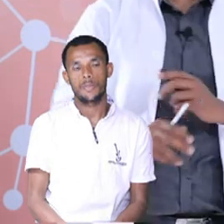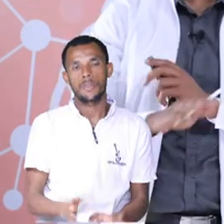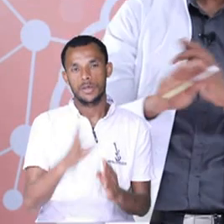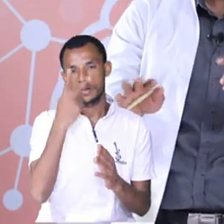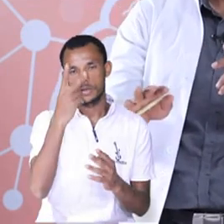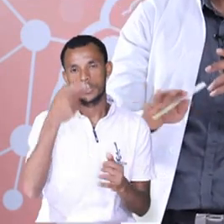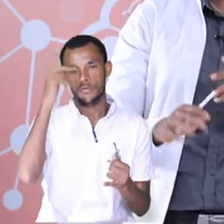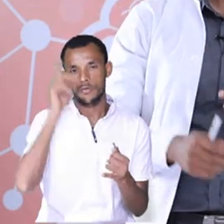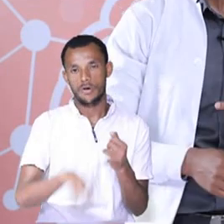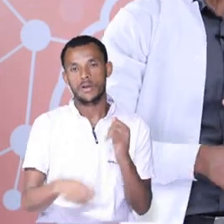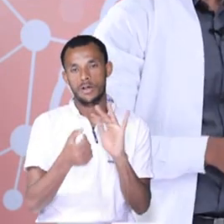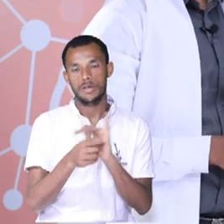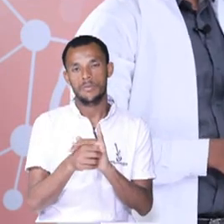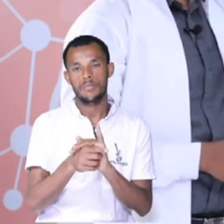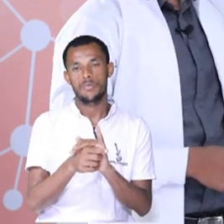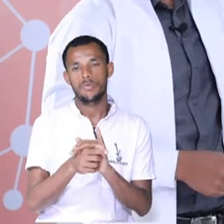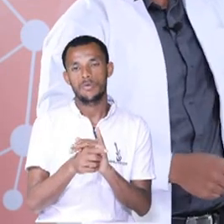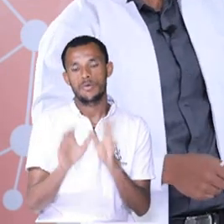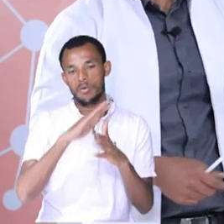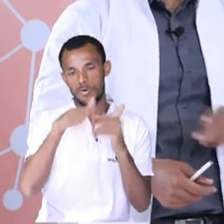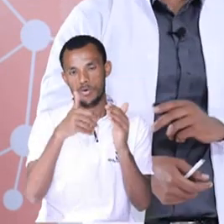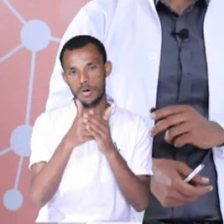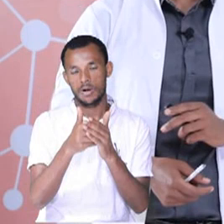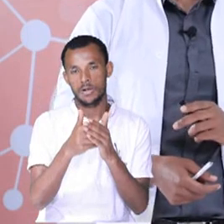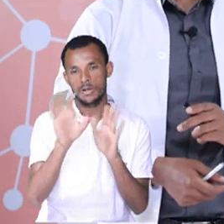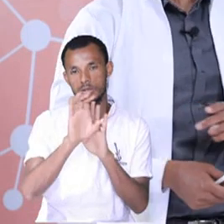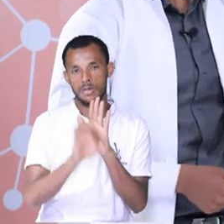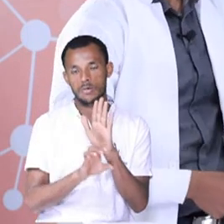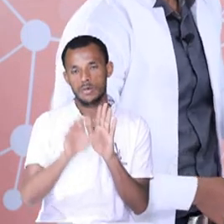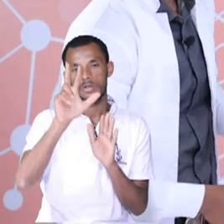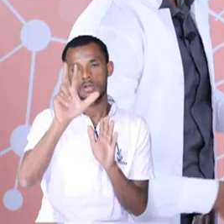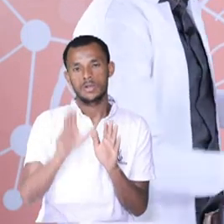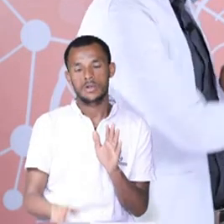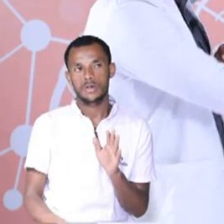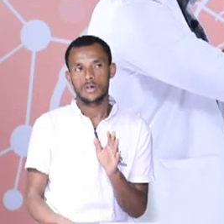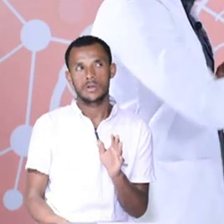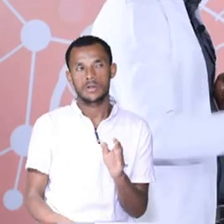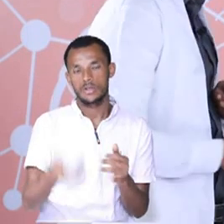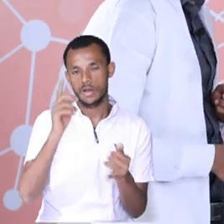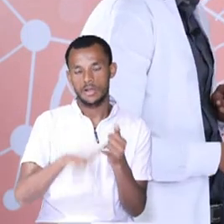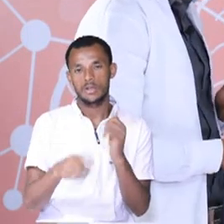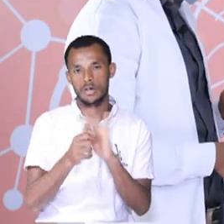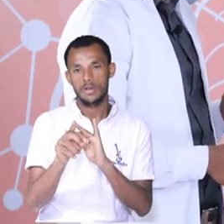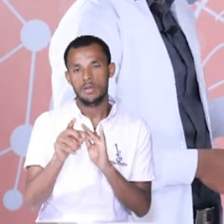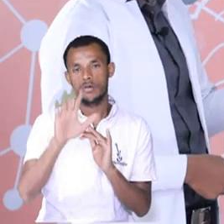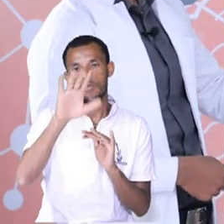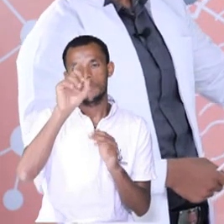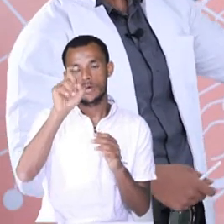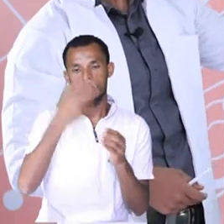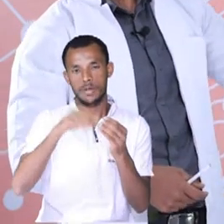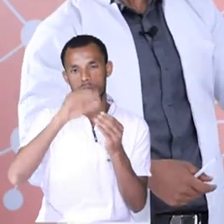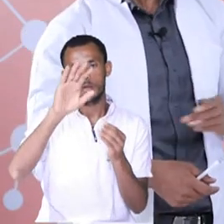Let's see the final example and let's conclude all about chapter 3. So, the last example is 5x